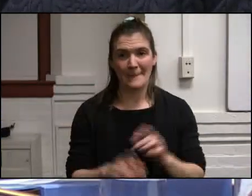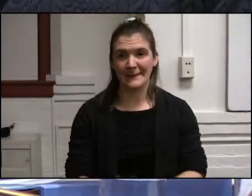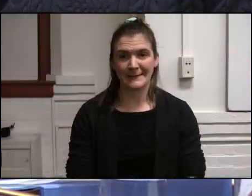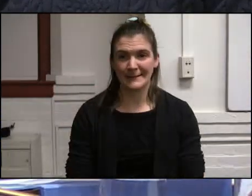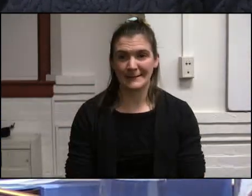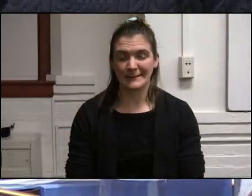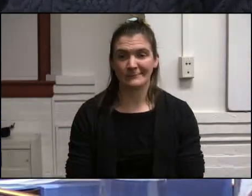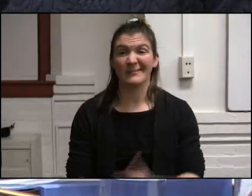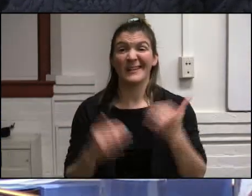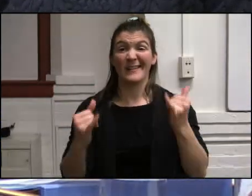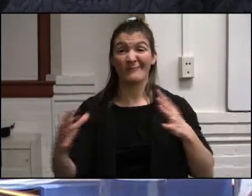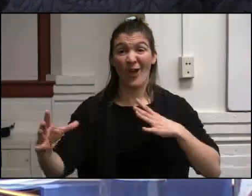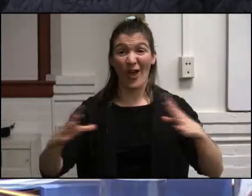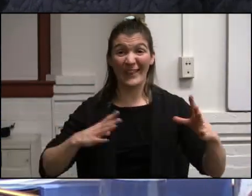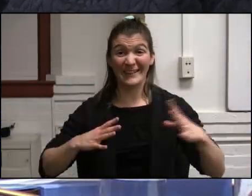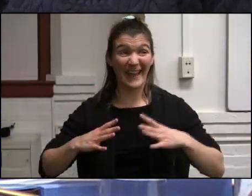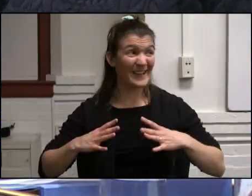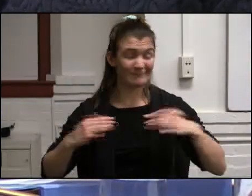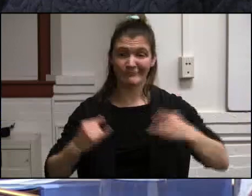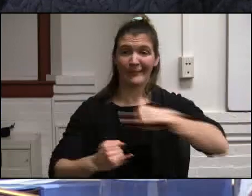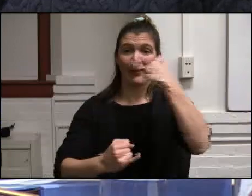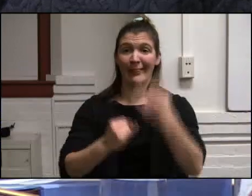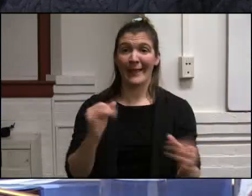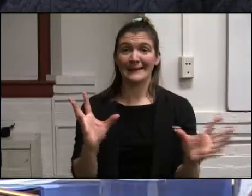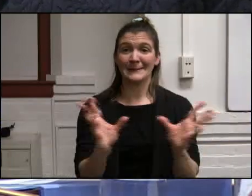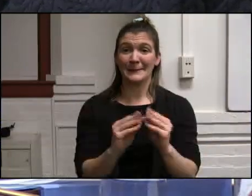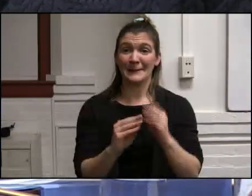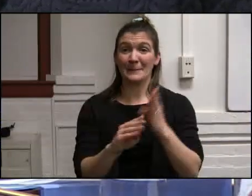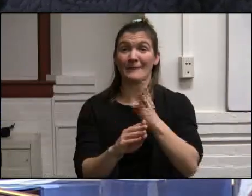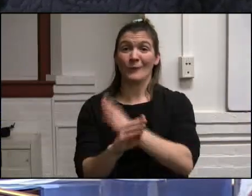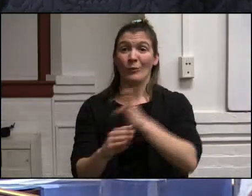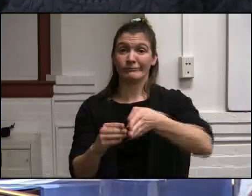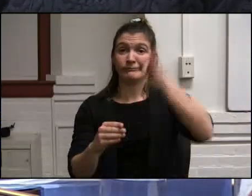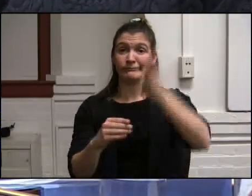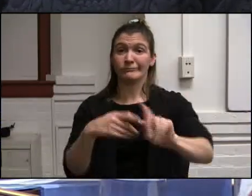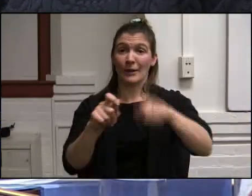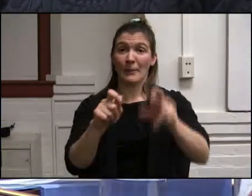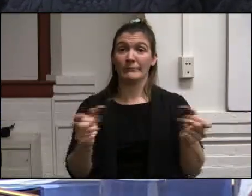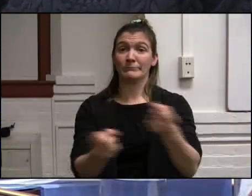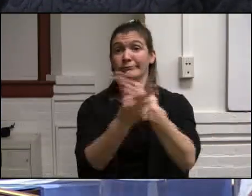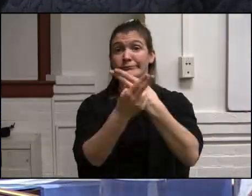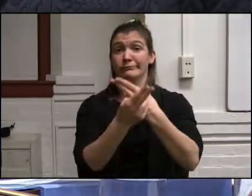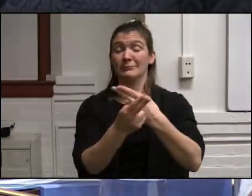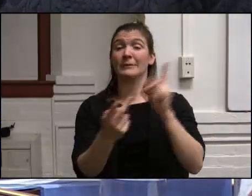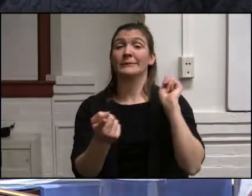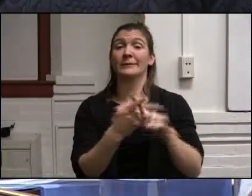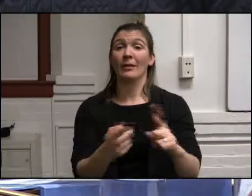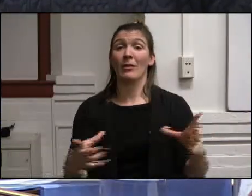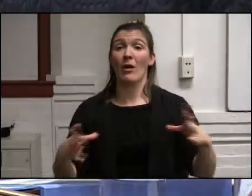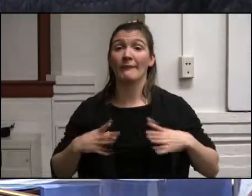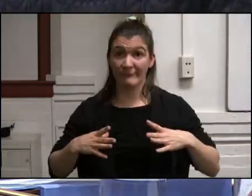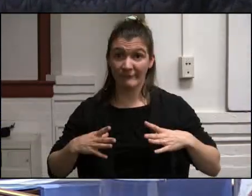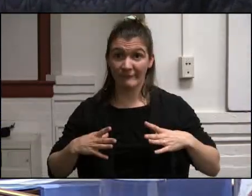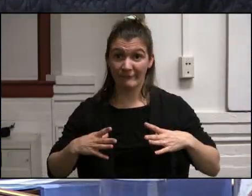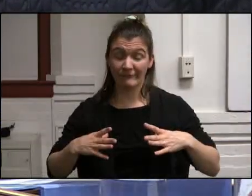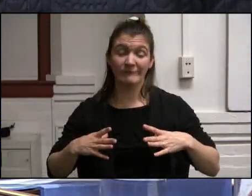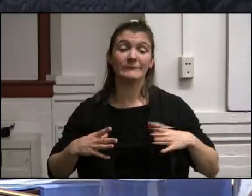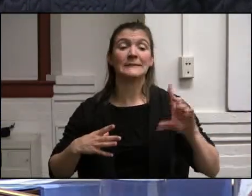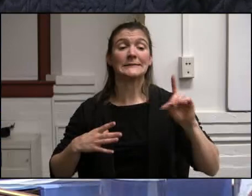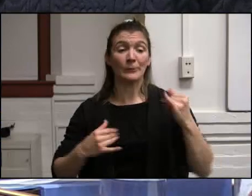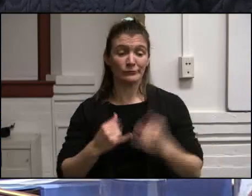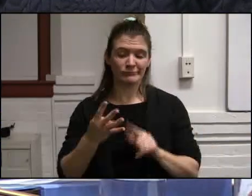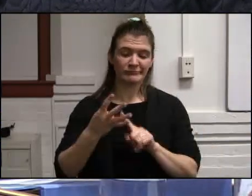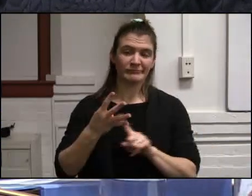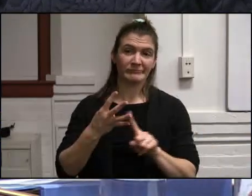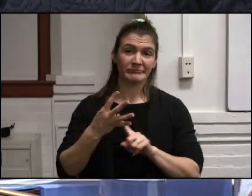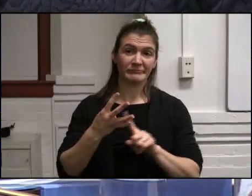it's holiday season, and this is our last board meeting before a lot of holidays coming up and our bit of a break that we take.